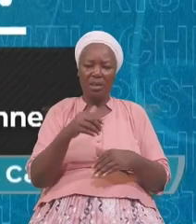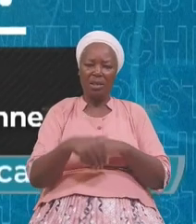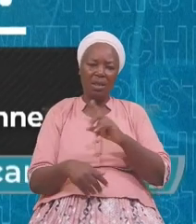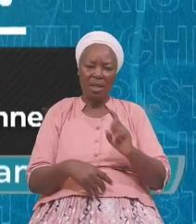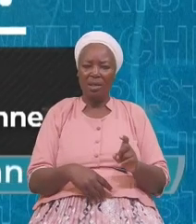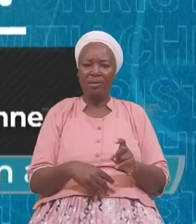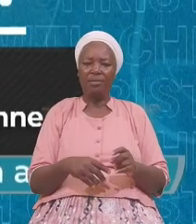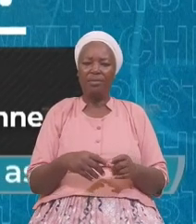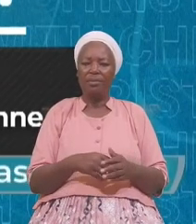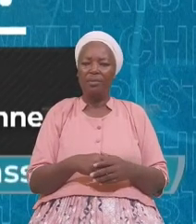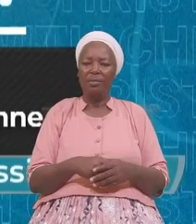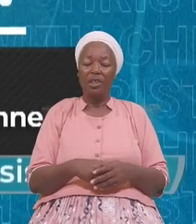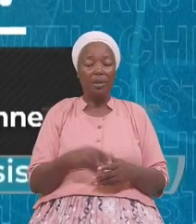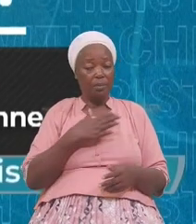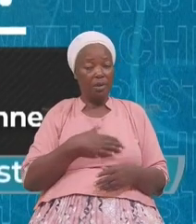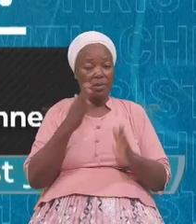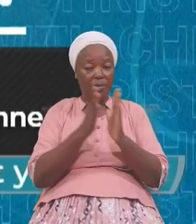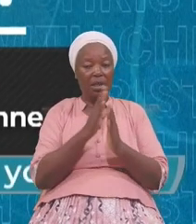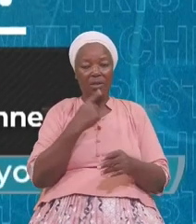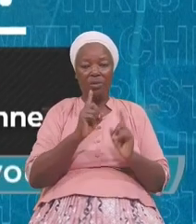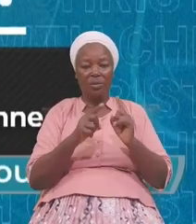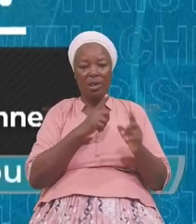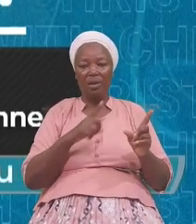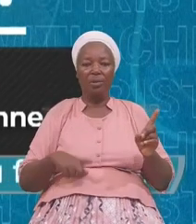Please pray. Talk to the Lord.